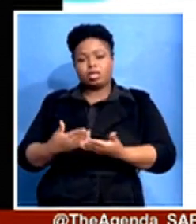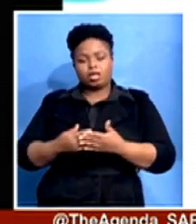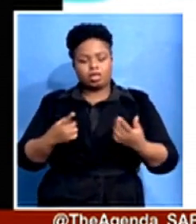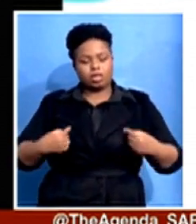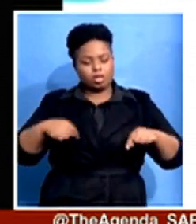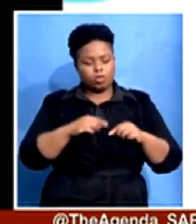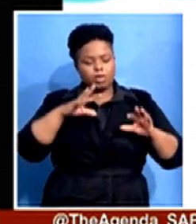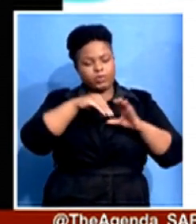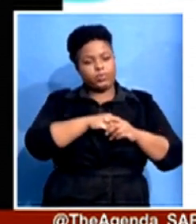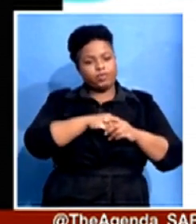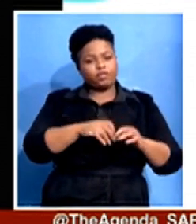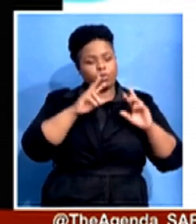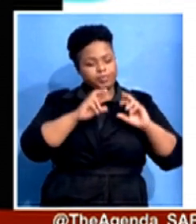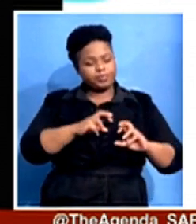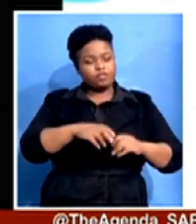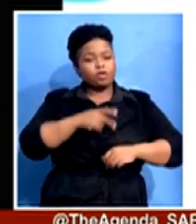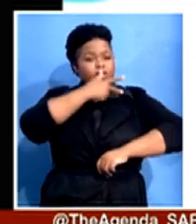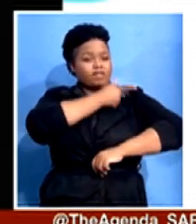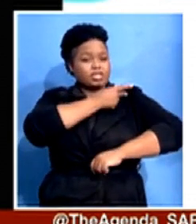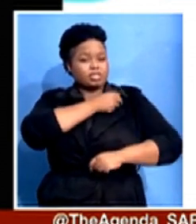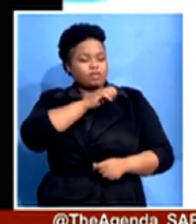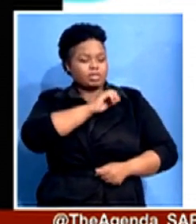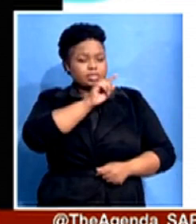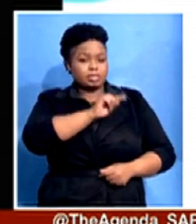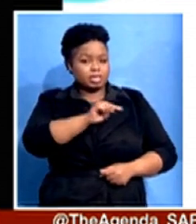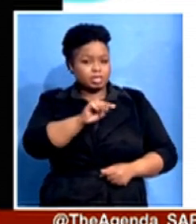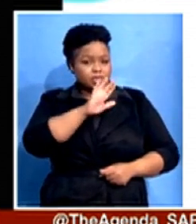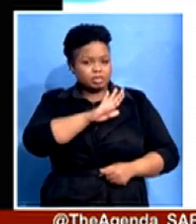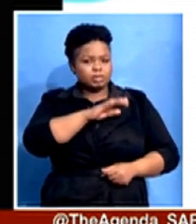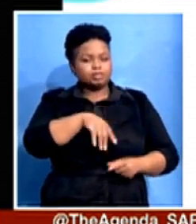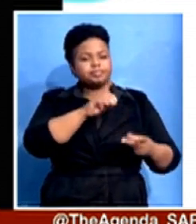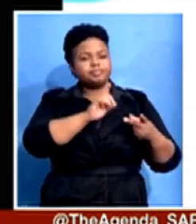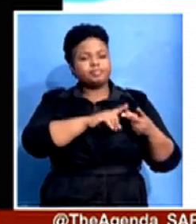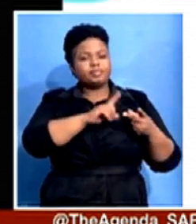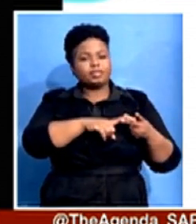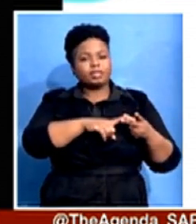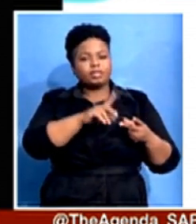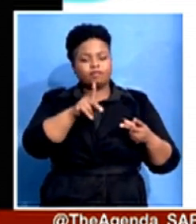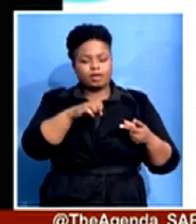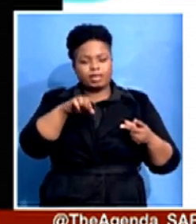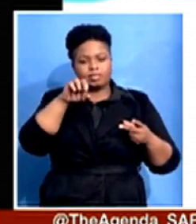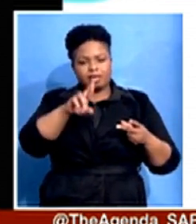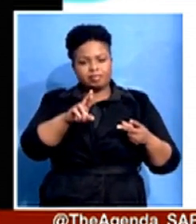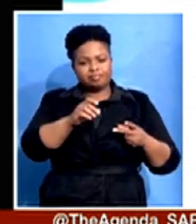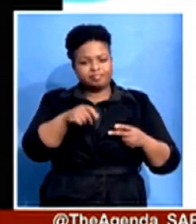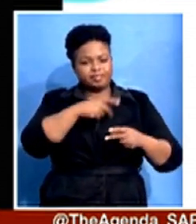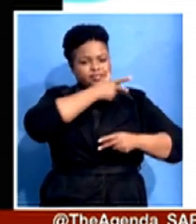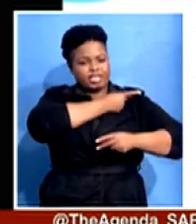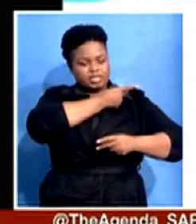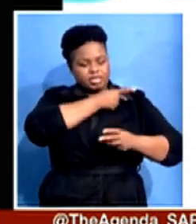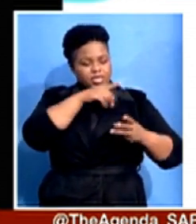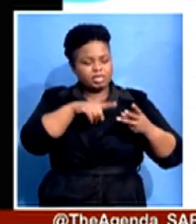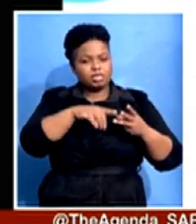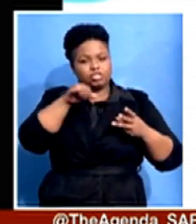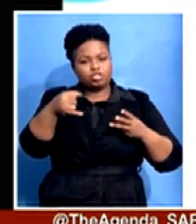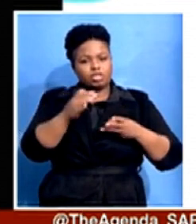the AstraZeneca vaccine, for the Pfizer vaccine, the J&J vaccine at the moment, and there's a